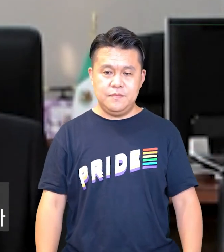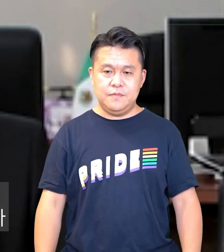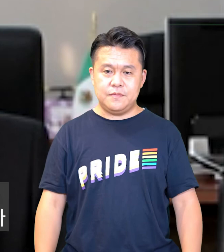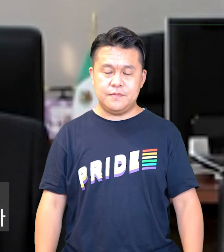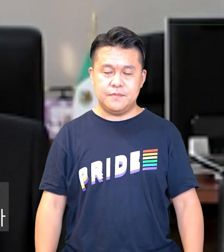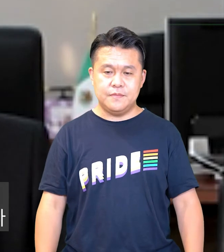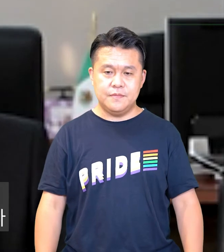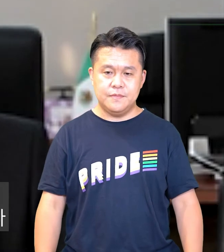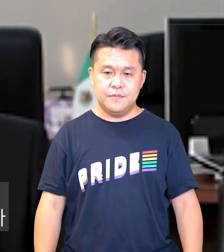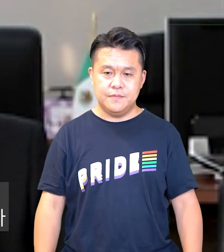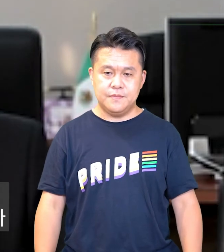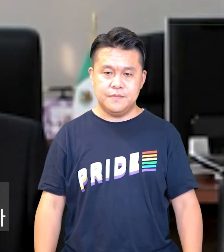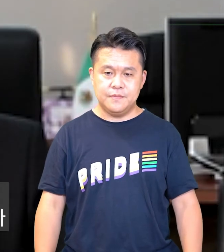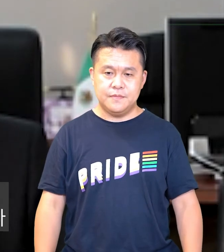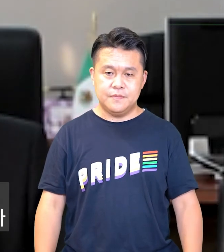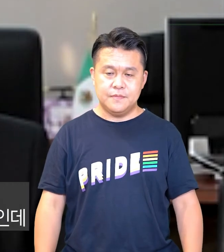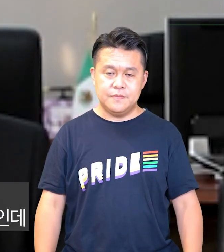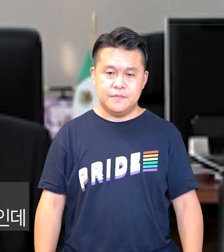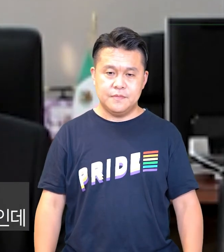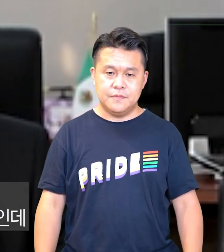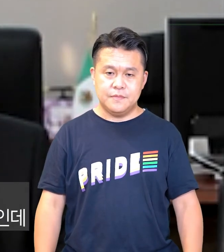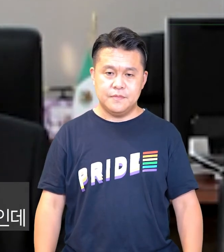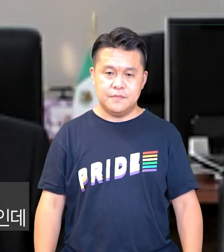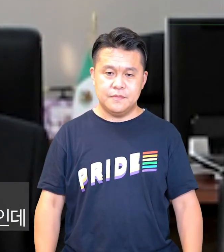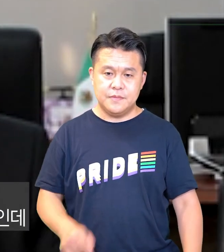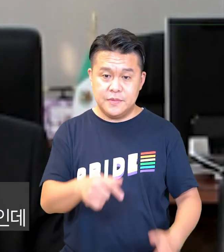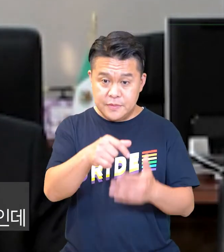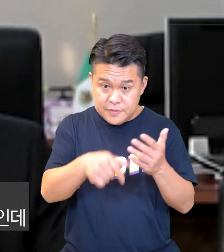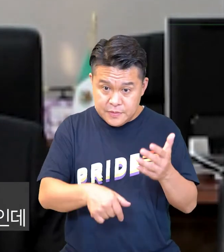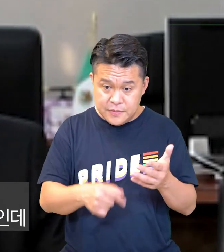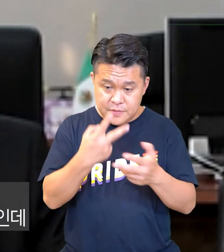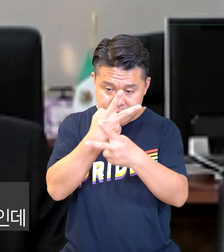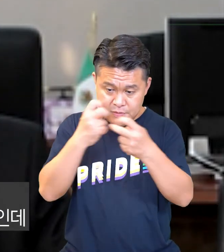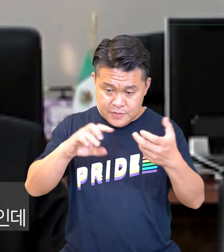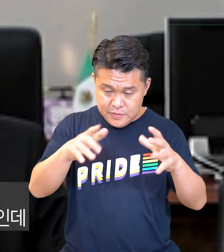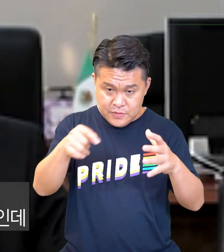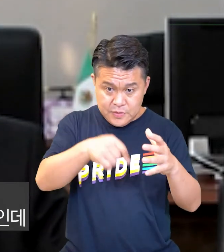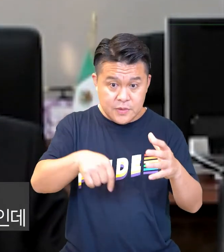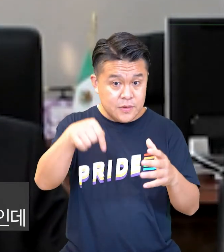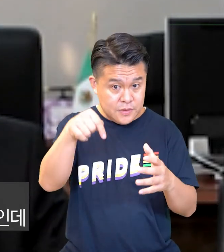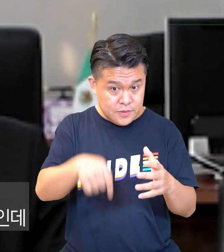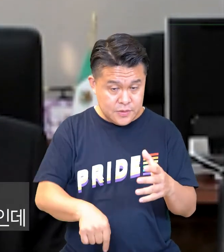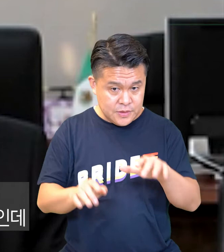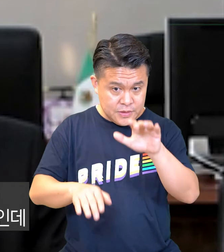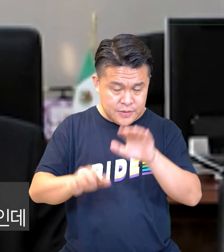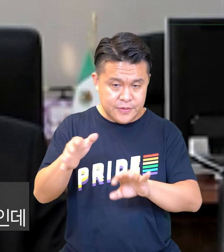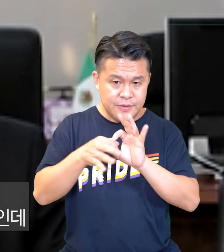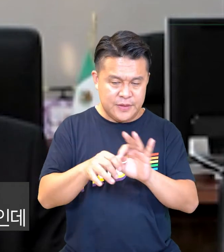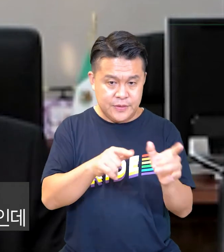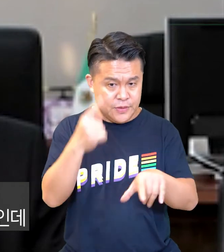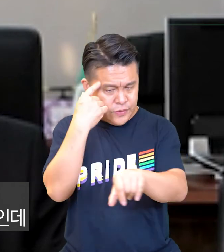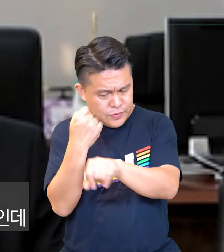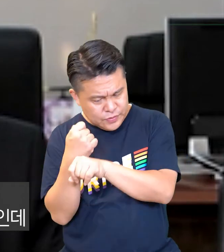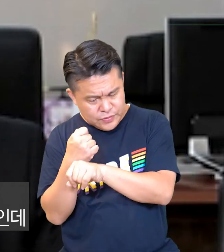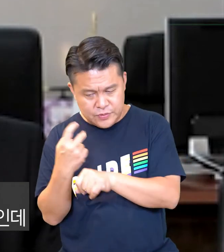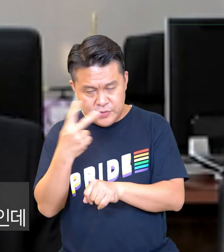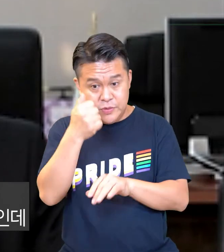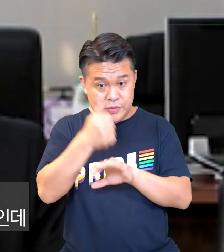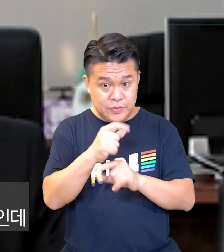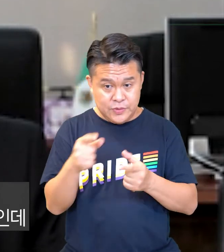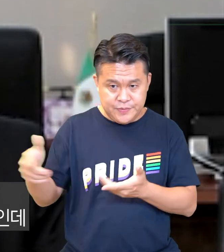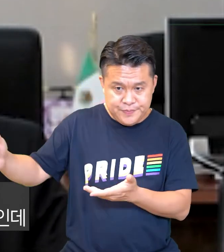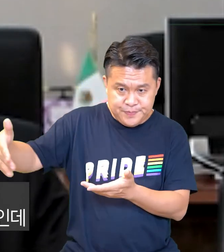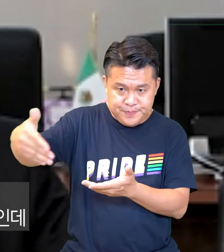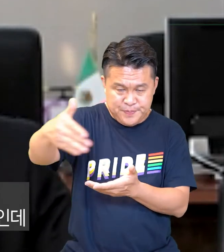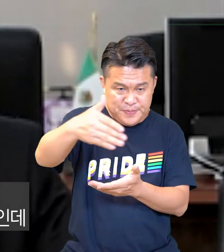put into operation. This system is a virtual platform that gathers studies and